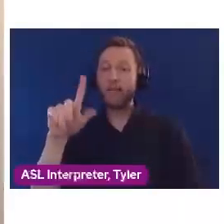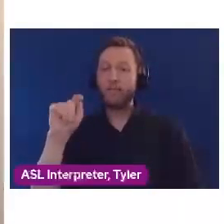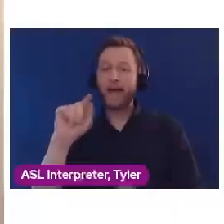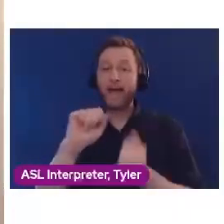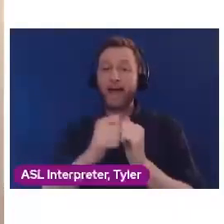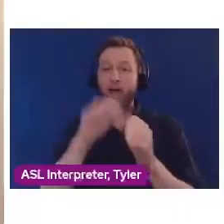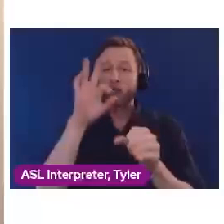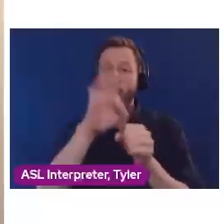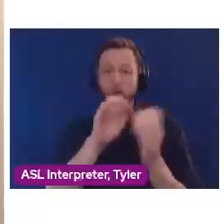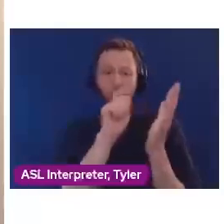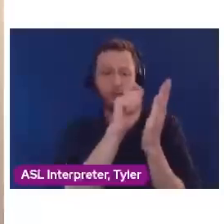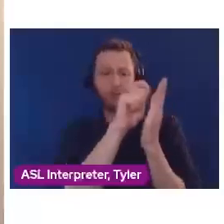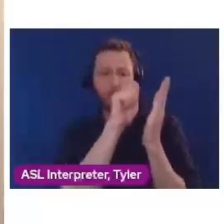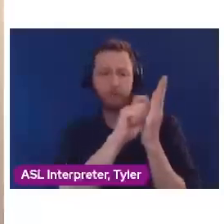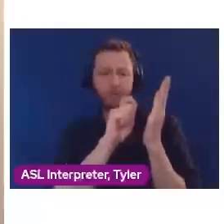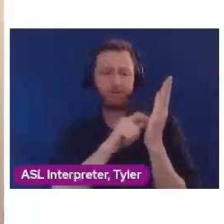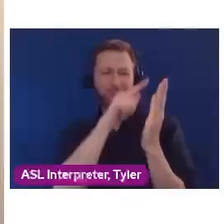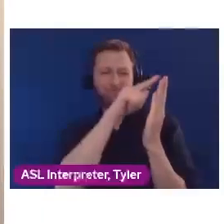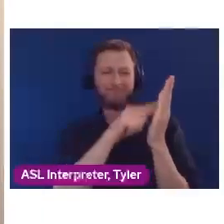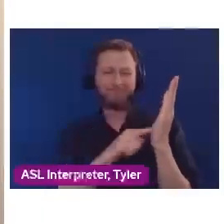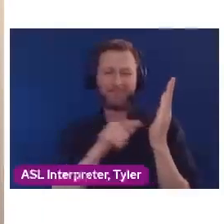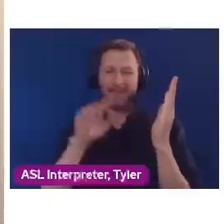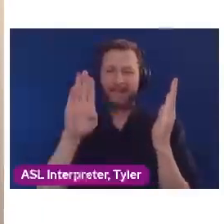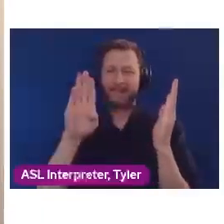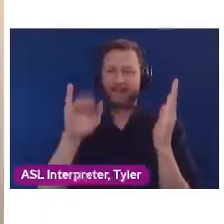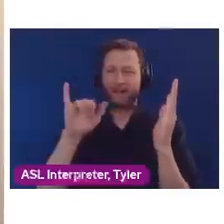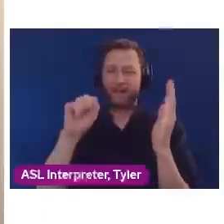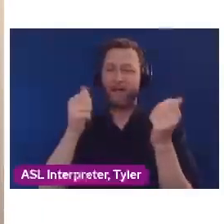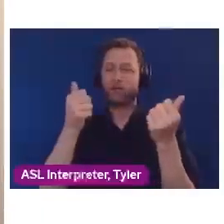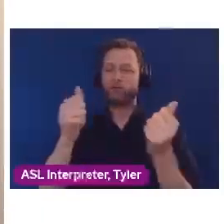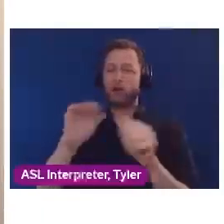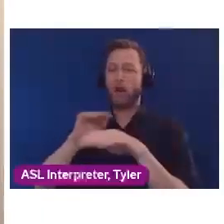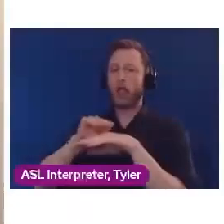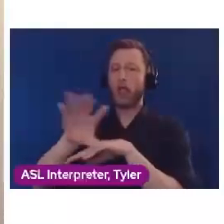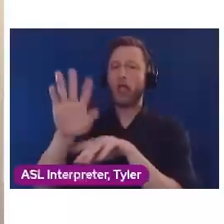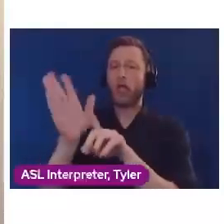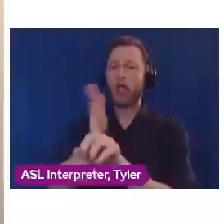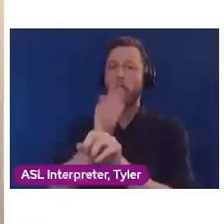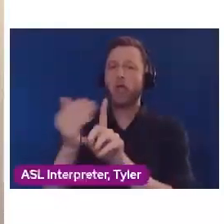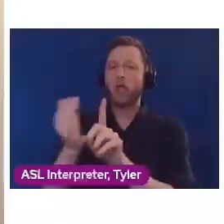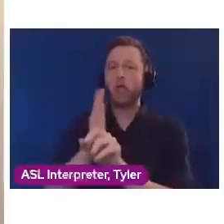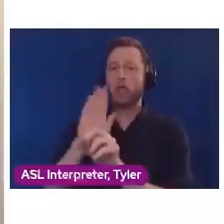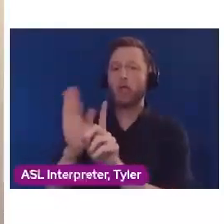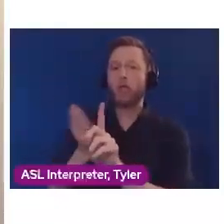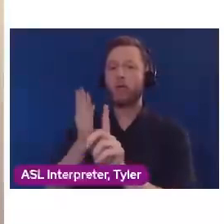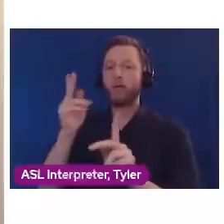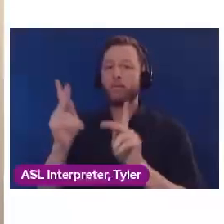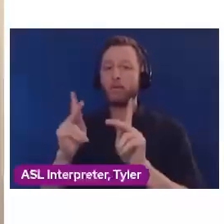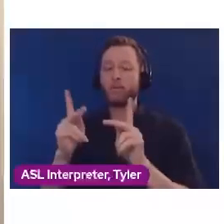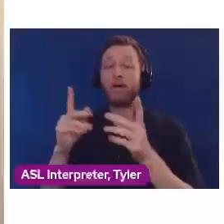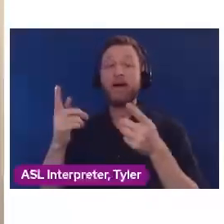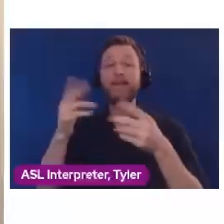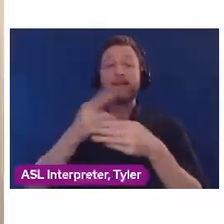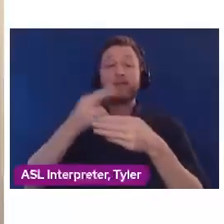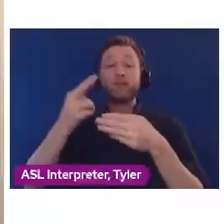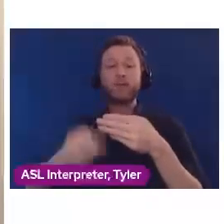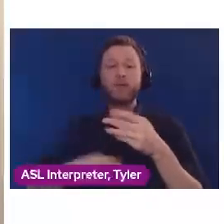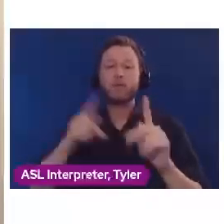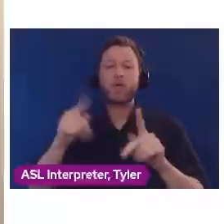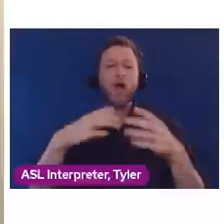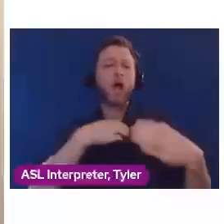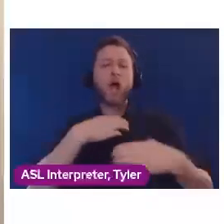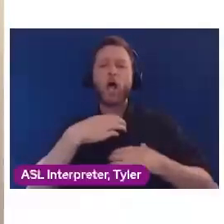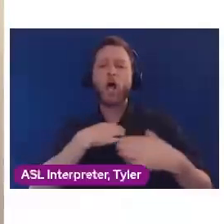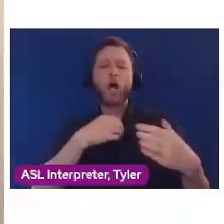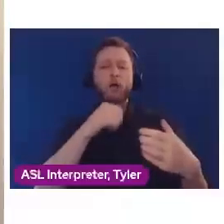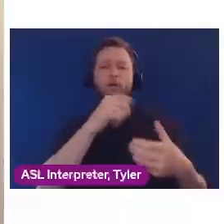can be biased. Education and things like that all get contested. And so right now we are currently in the process under the jurisdiction